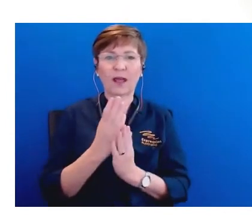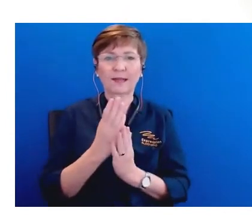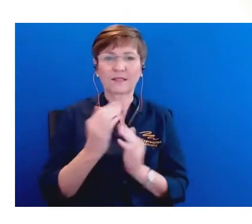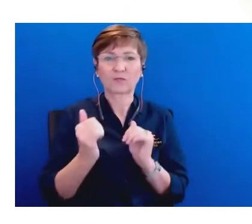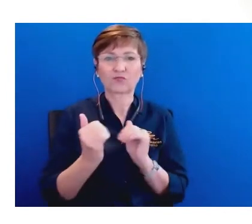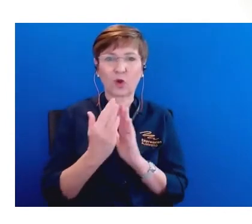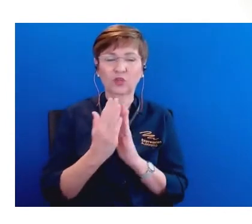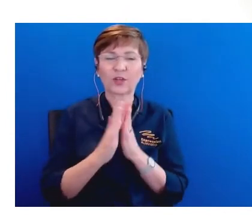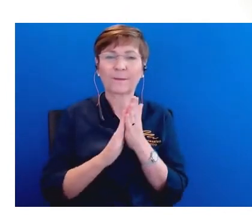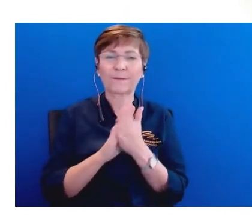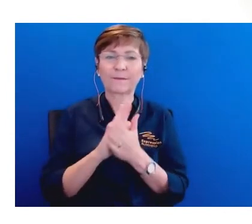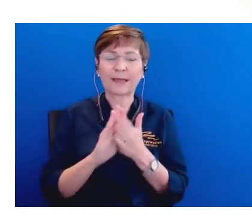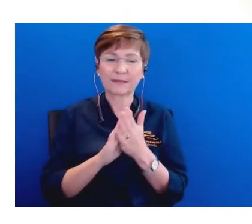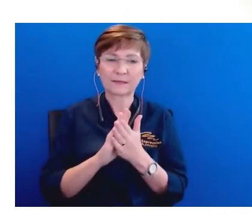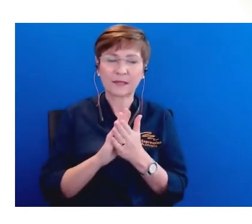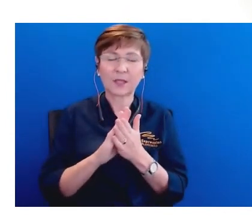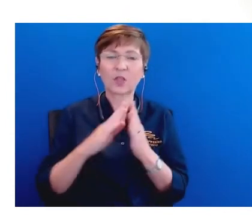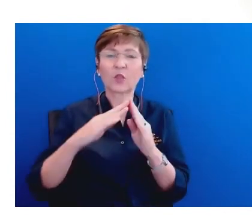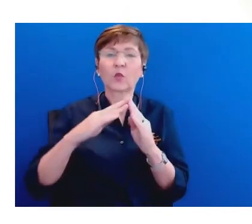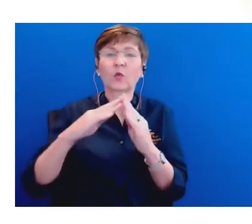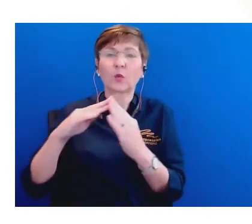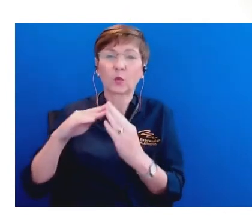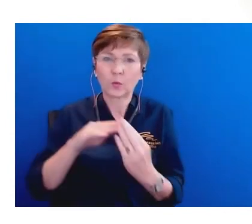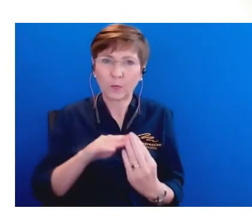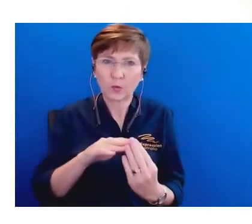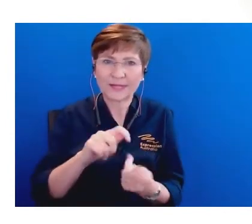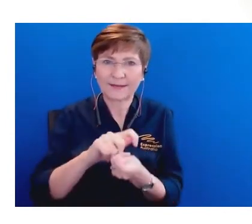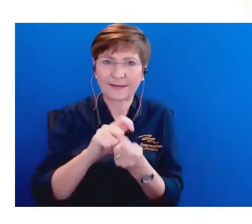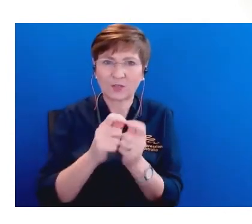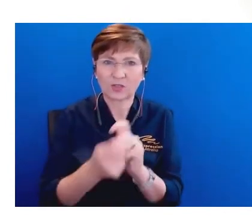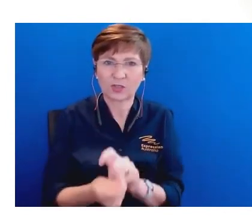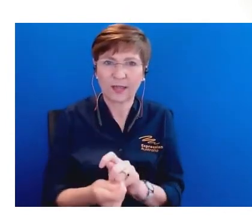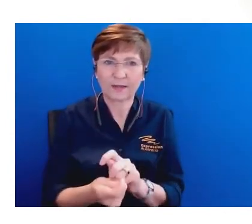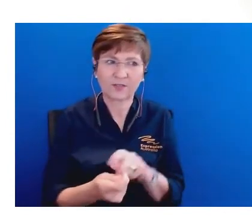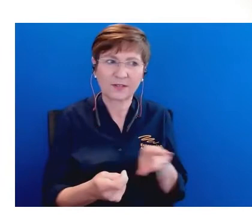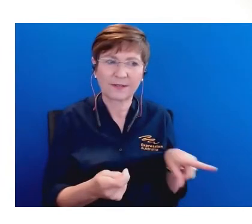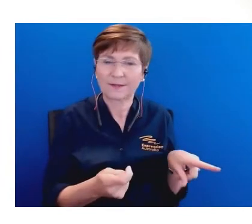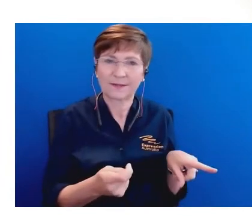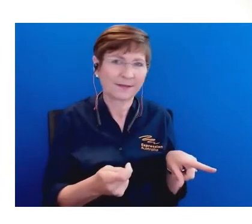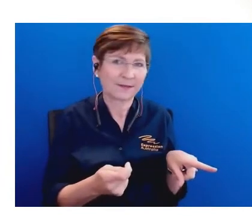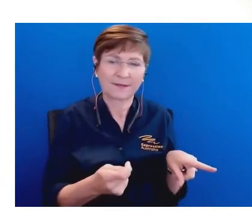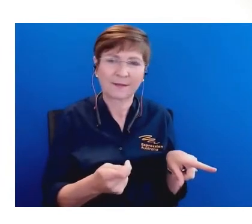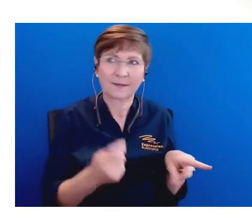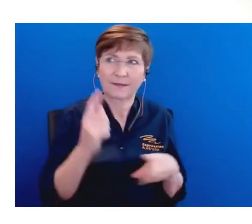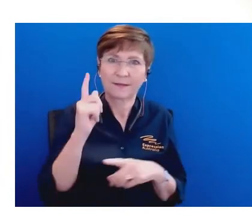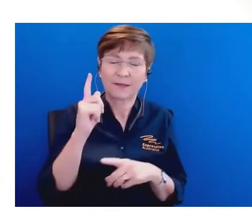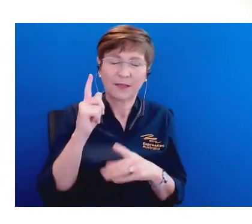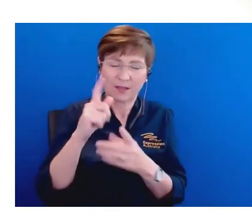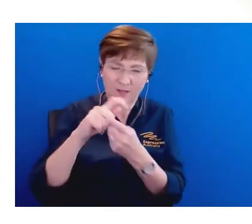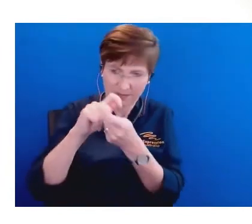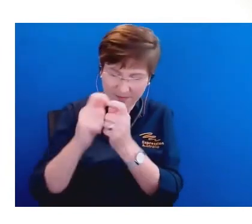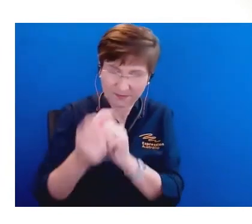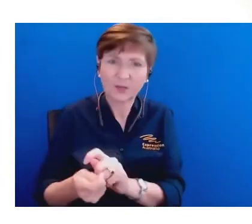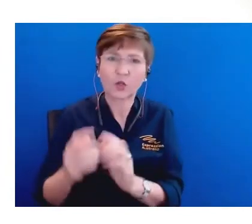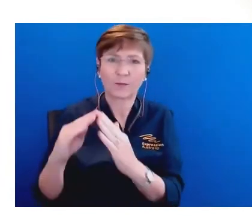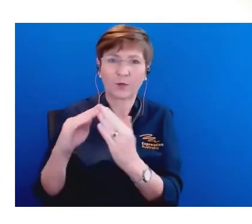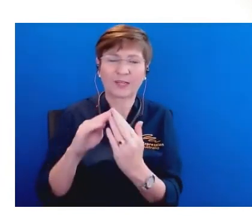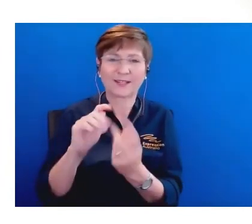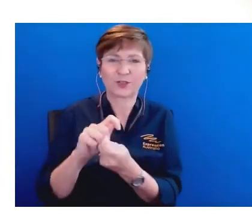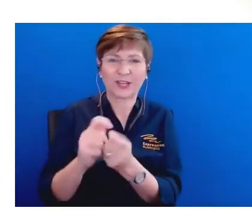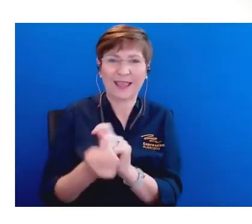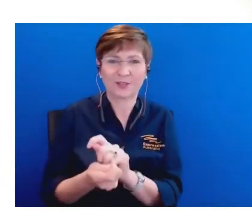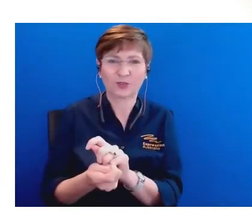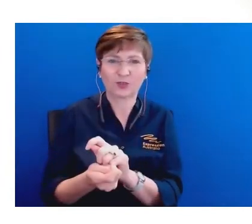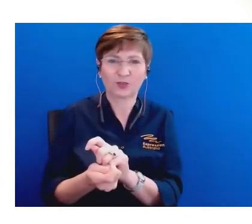for societies and communities to adapt to meet the needs of people with disability, rather than requiring individuals to adapt or